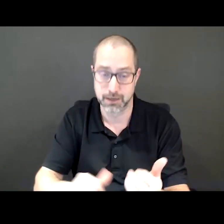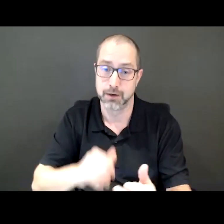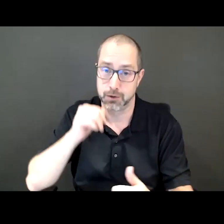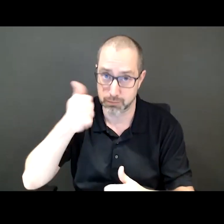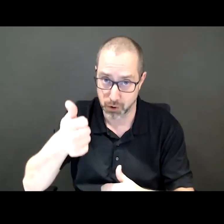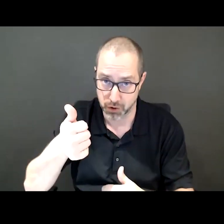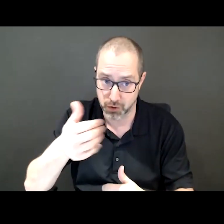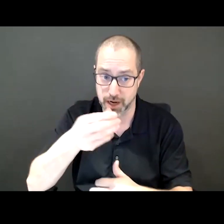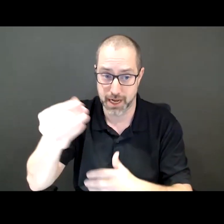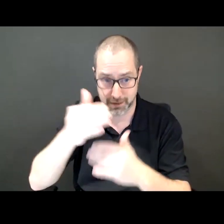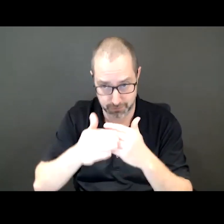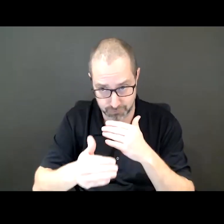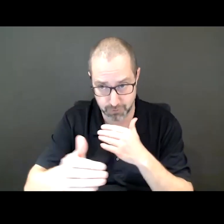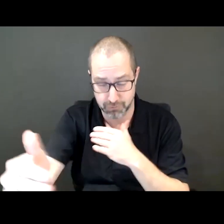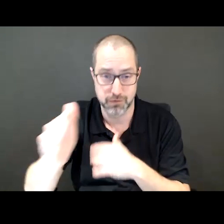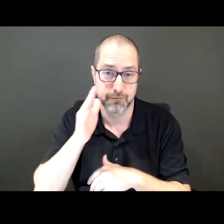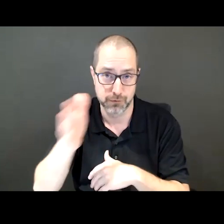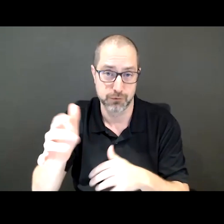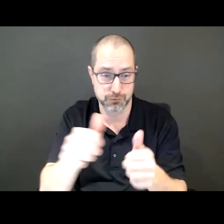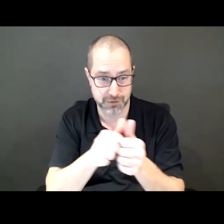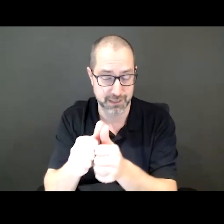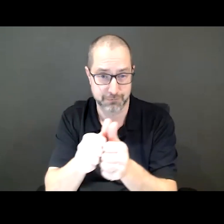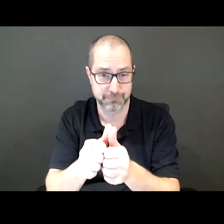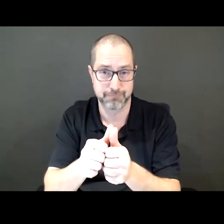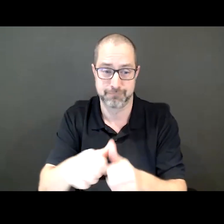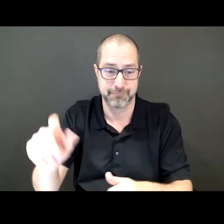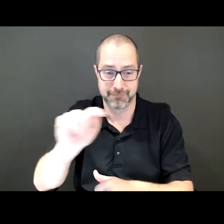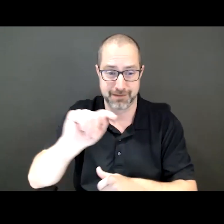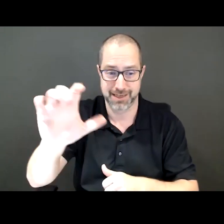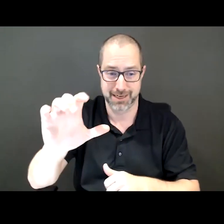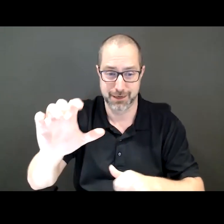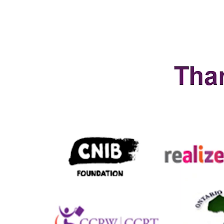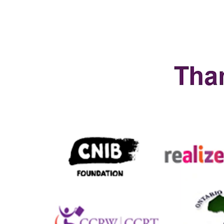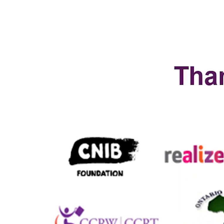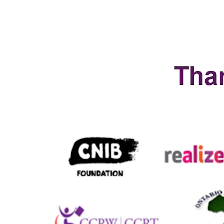and throughout our collective future. Take care. Bye-bye.